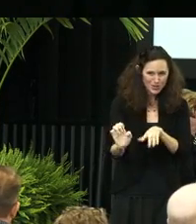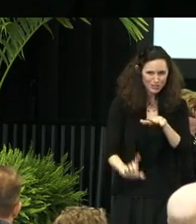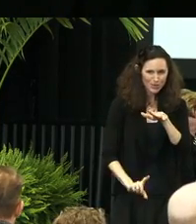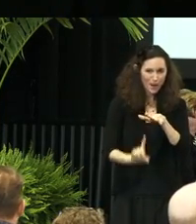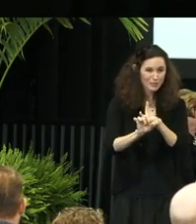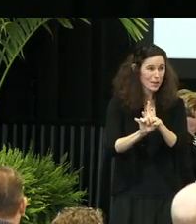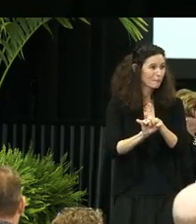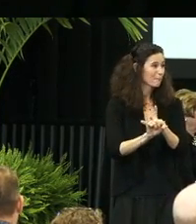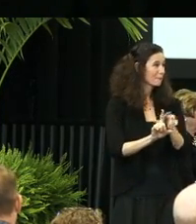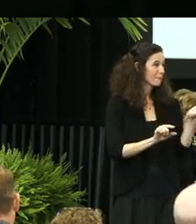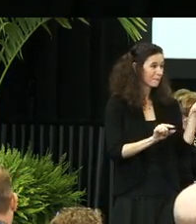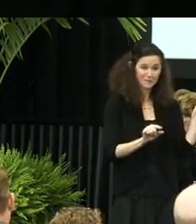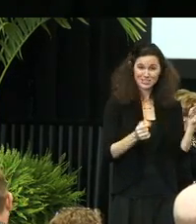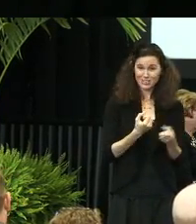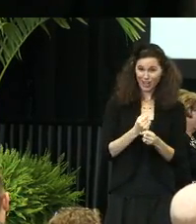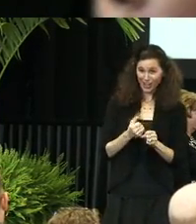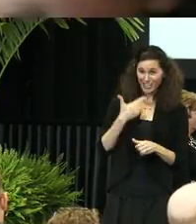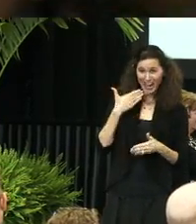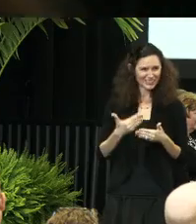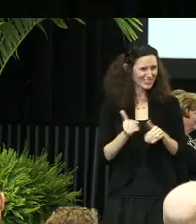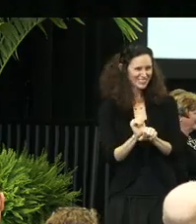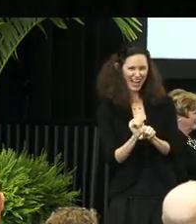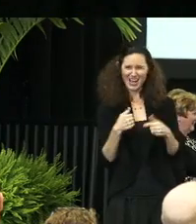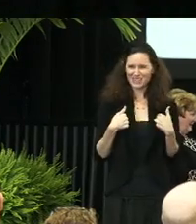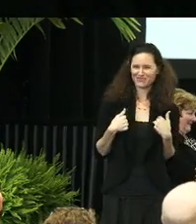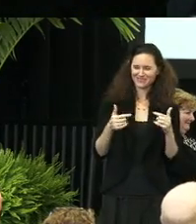good? Is that good? Okay, great.